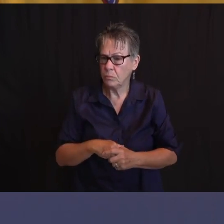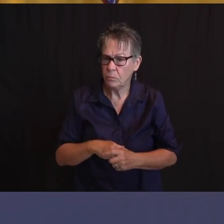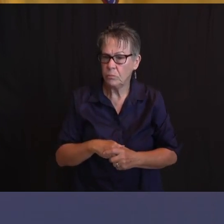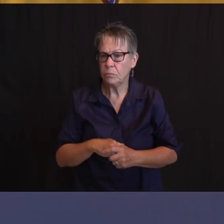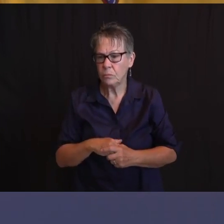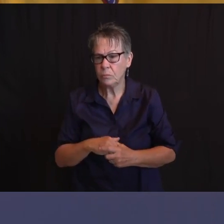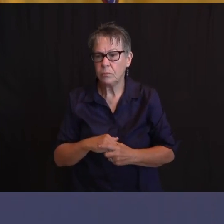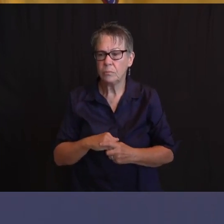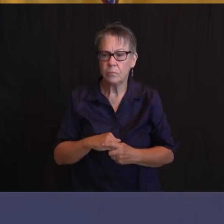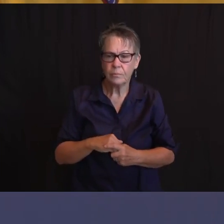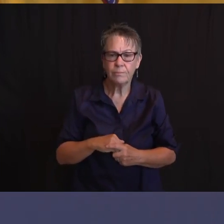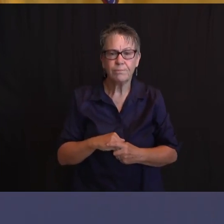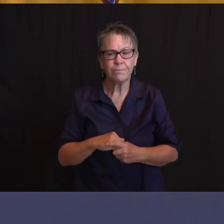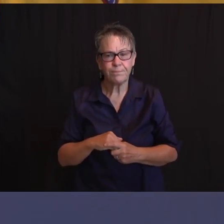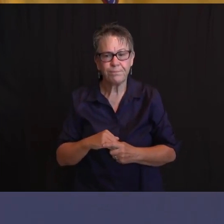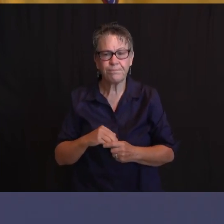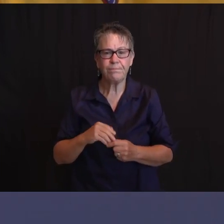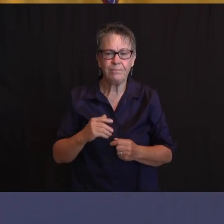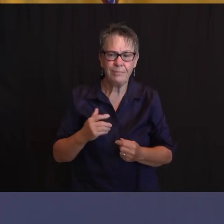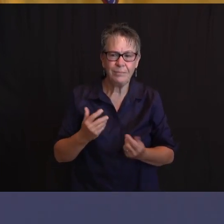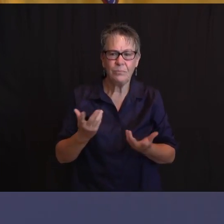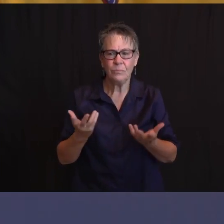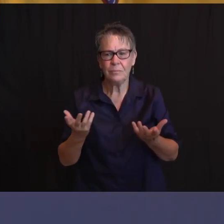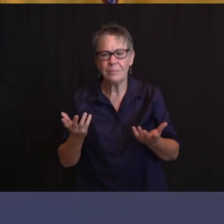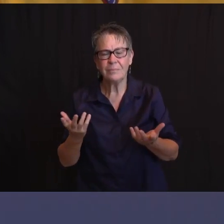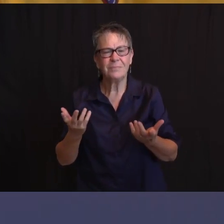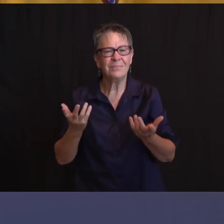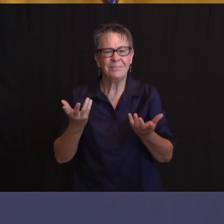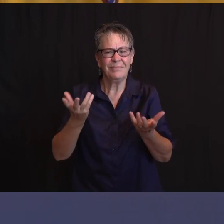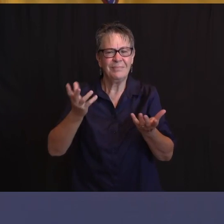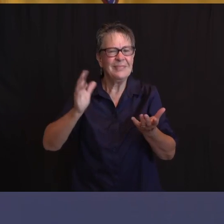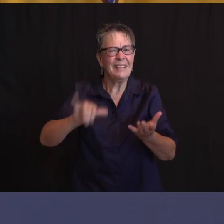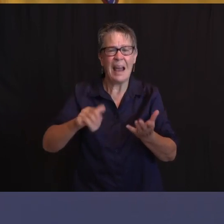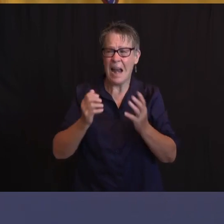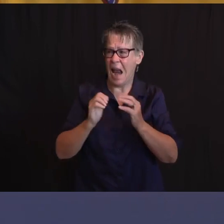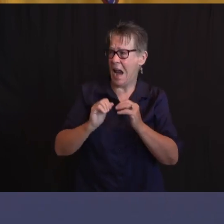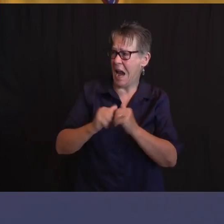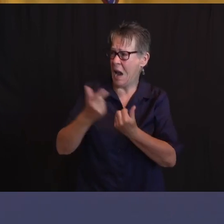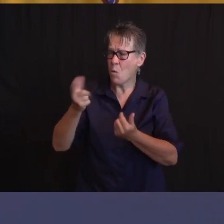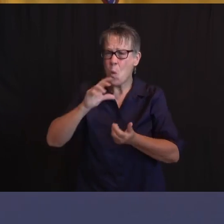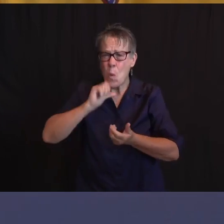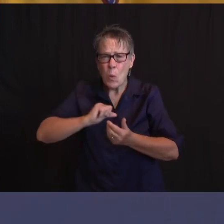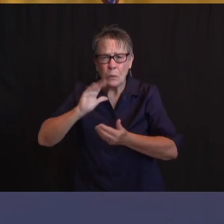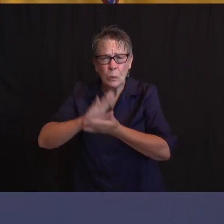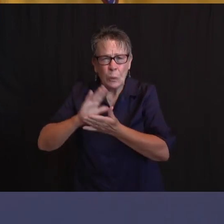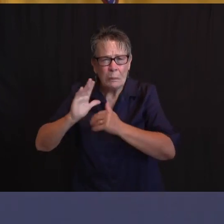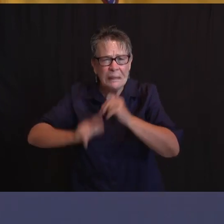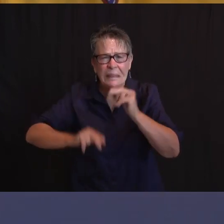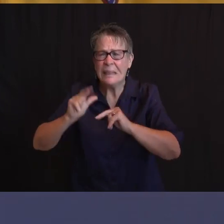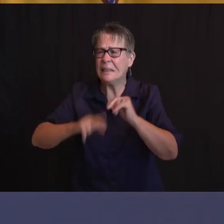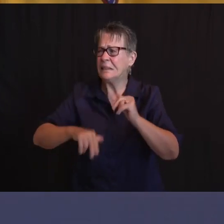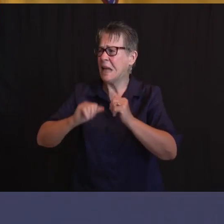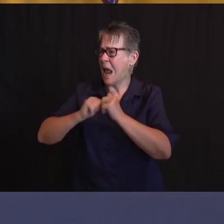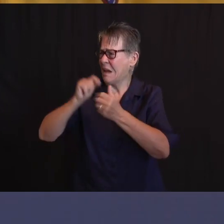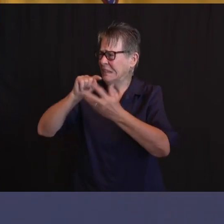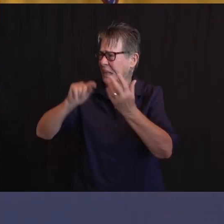coverings, or having the school properly designated in terms of where the 6